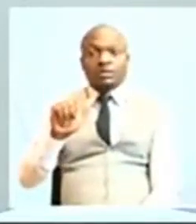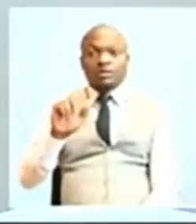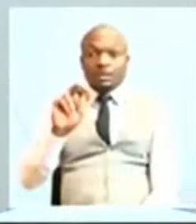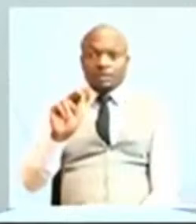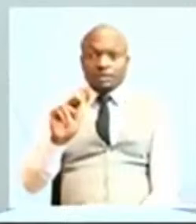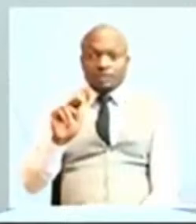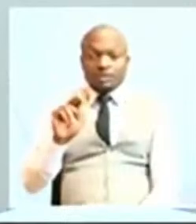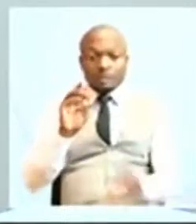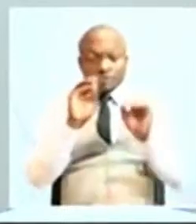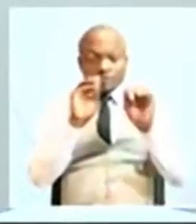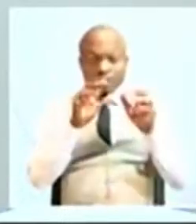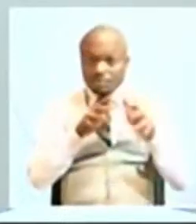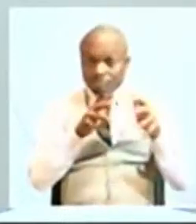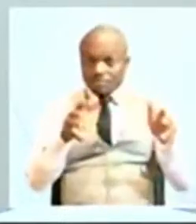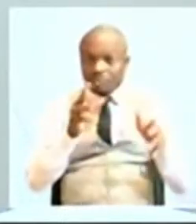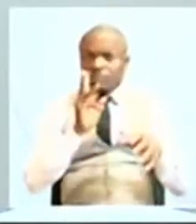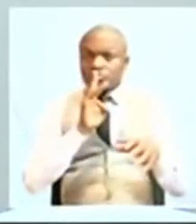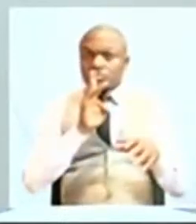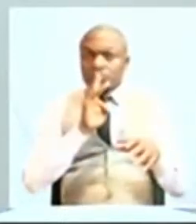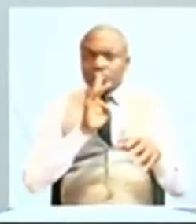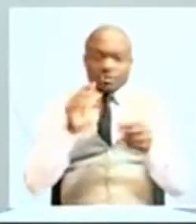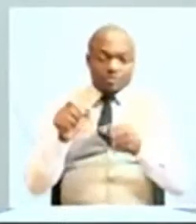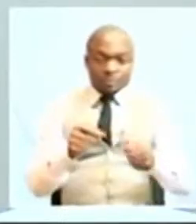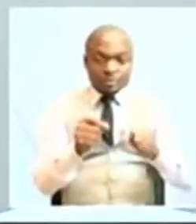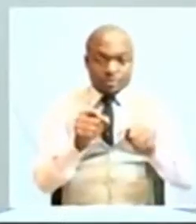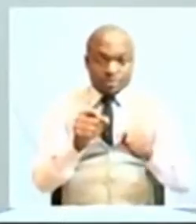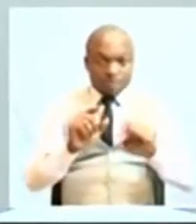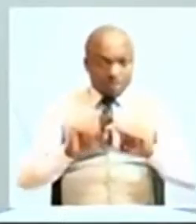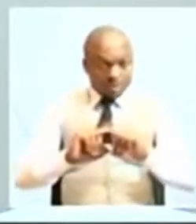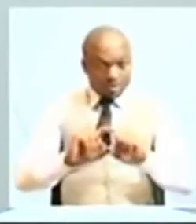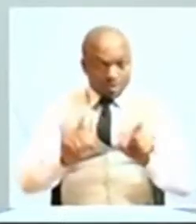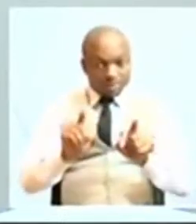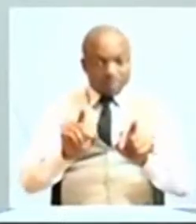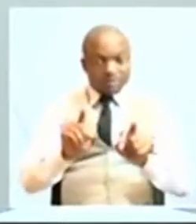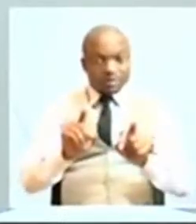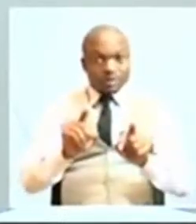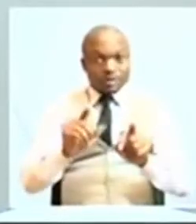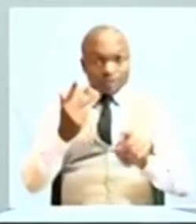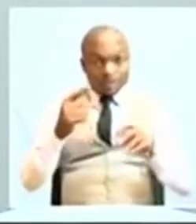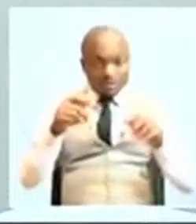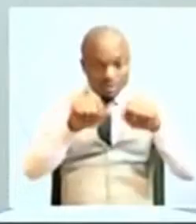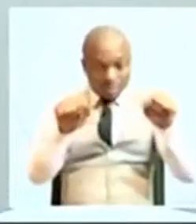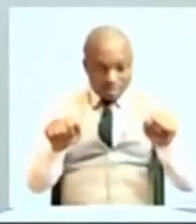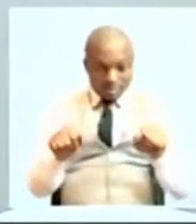storage systems in 3 different sites: Chiabi,